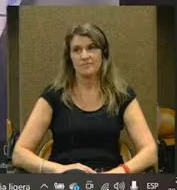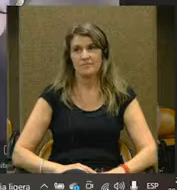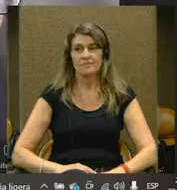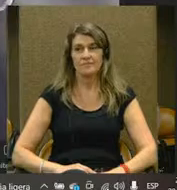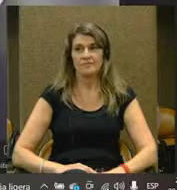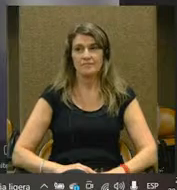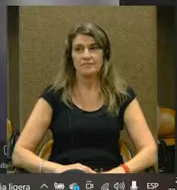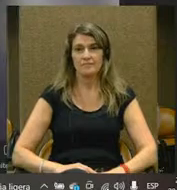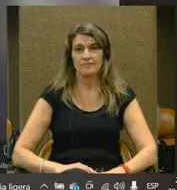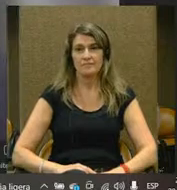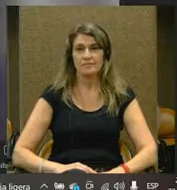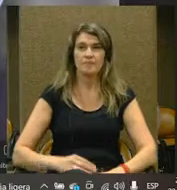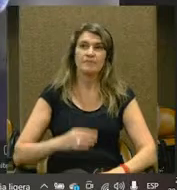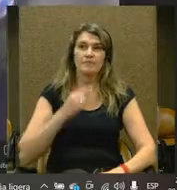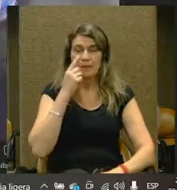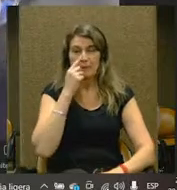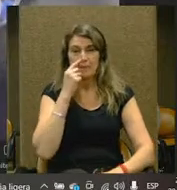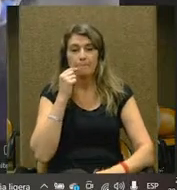For the second question,